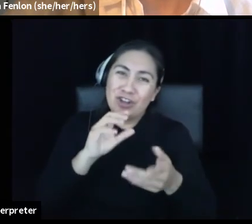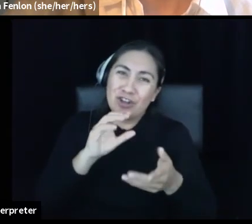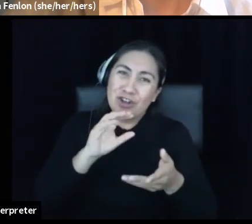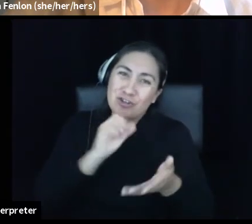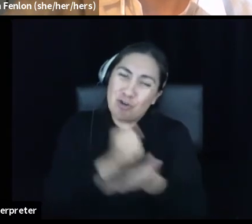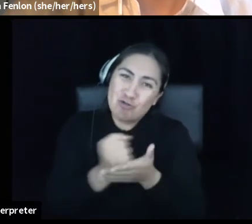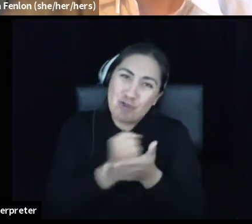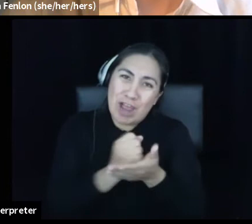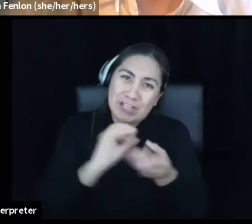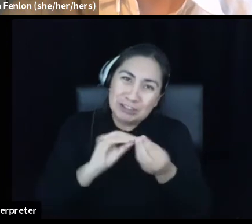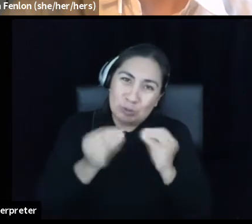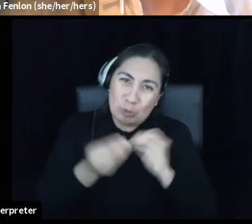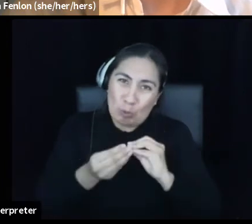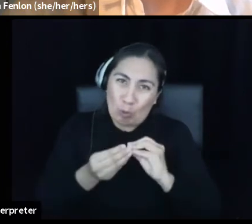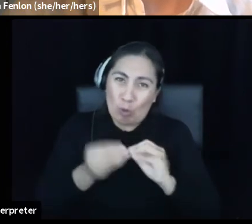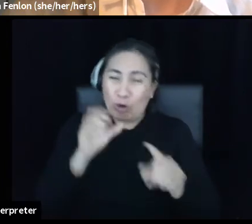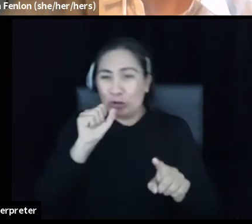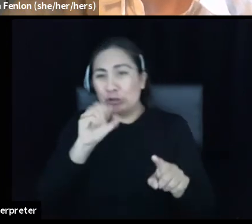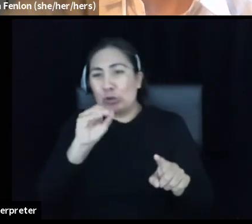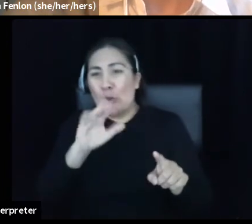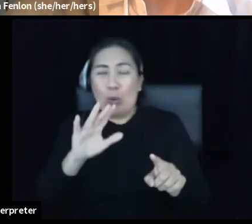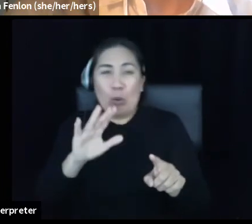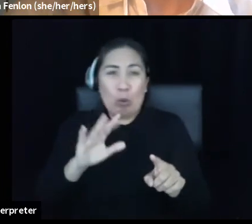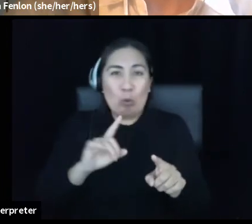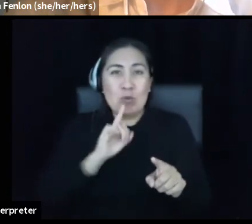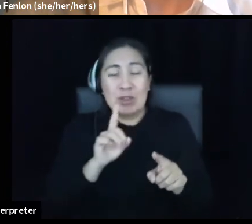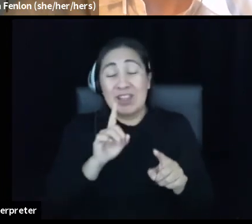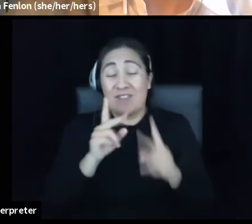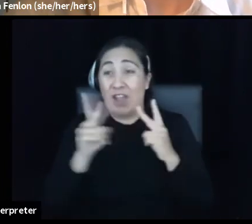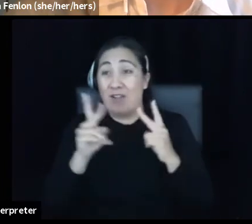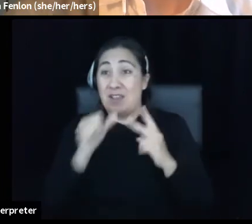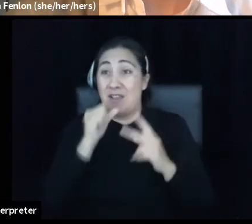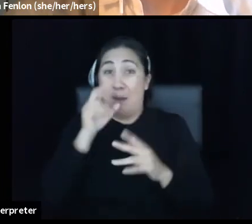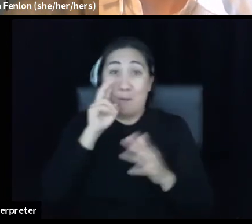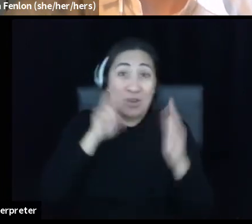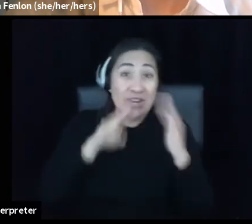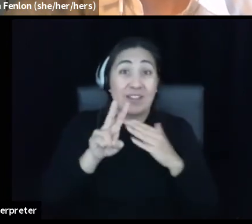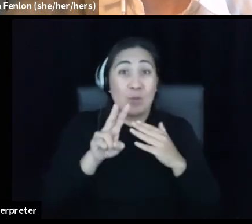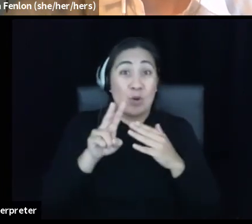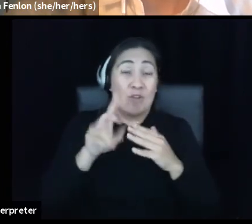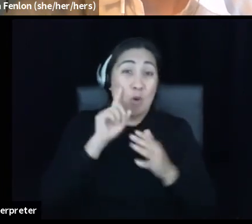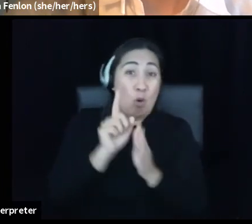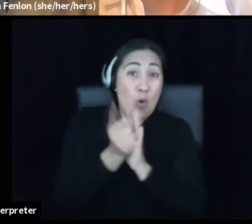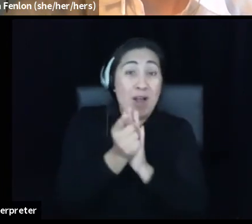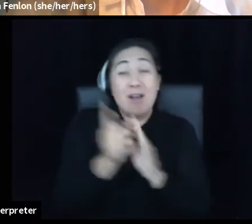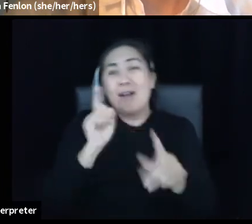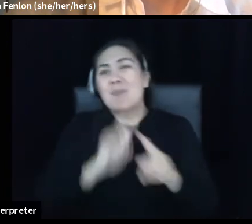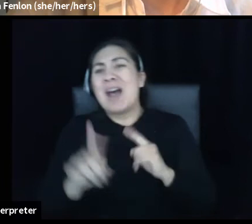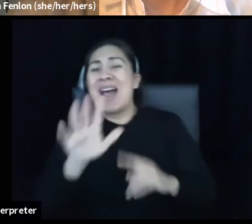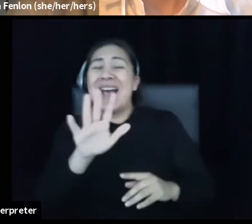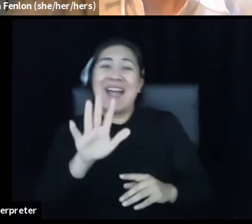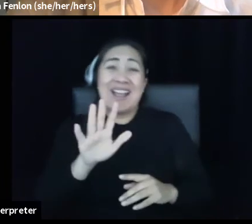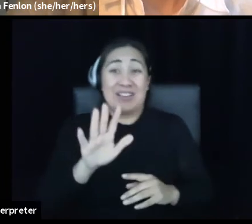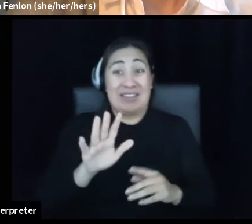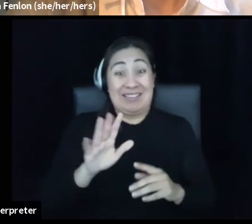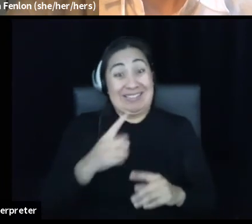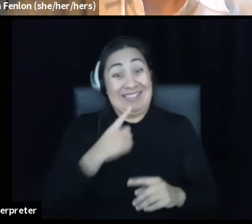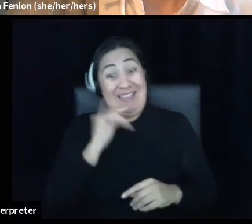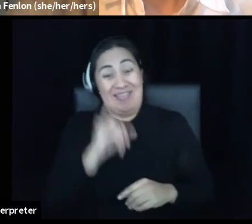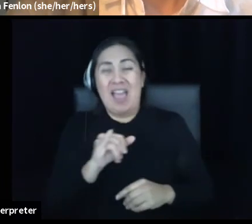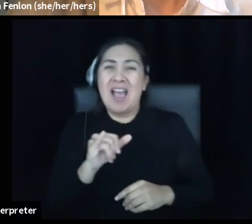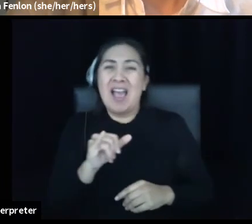So it's going to be very unpredictable for a while. That said, I don't think it's worth worrying about what's going to happen to your